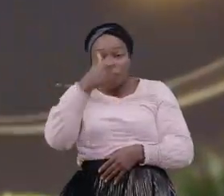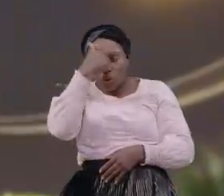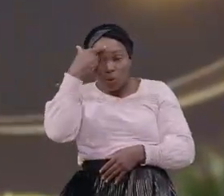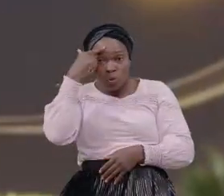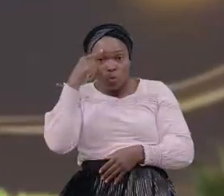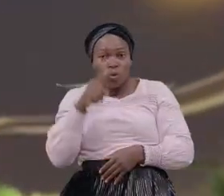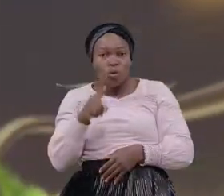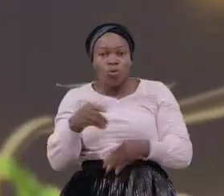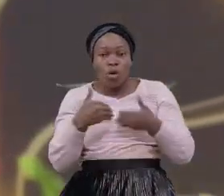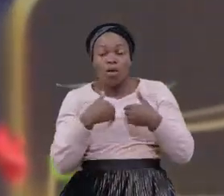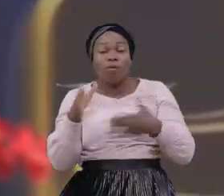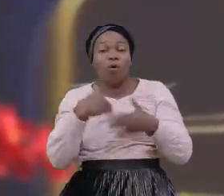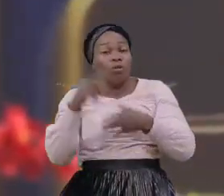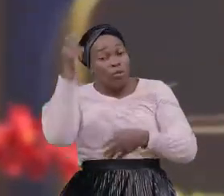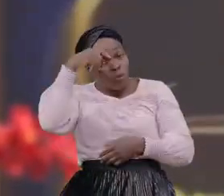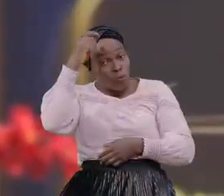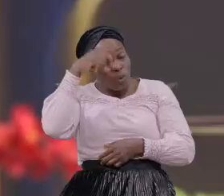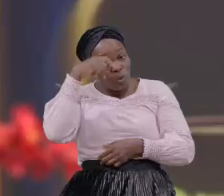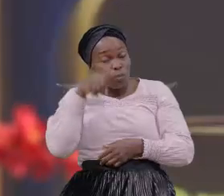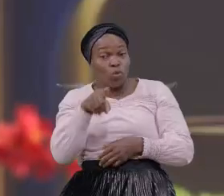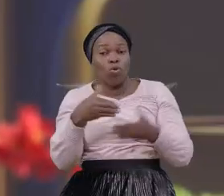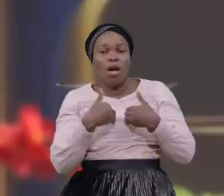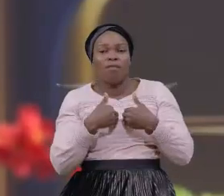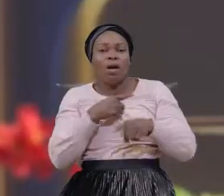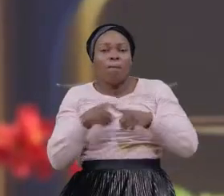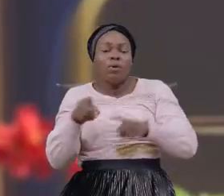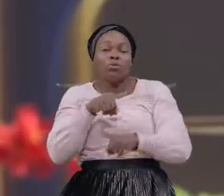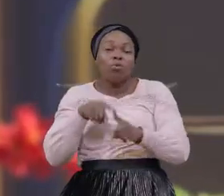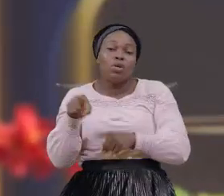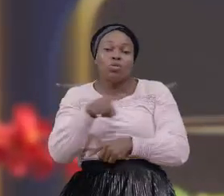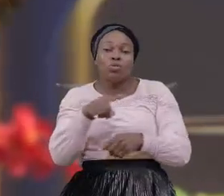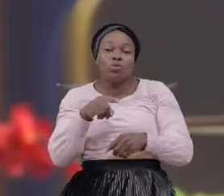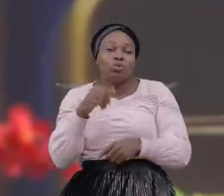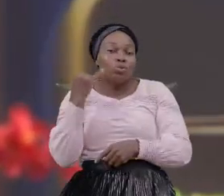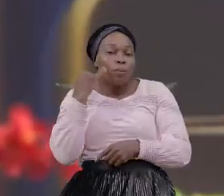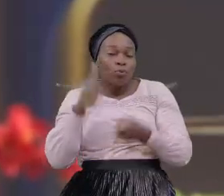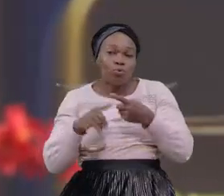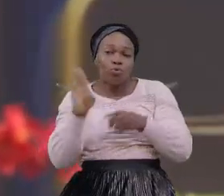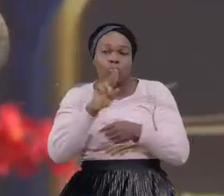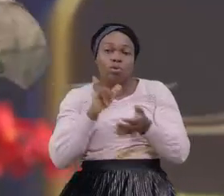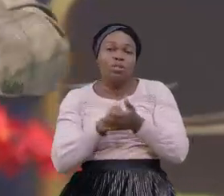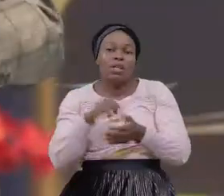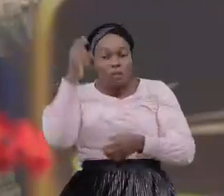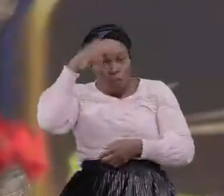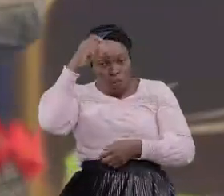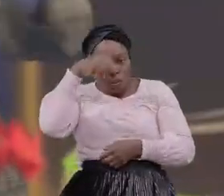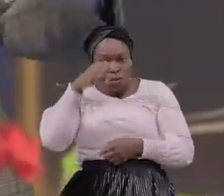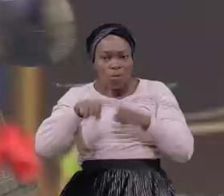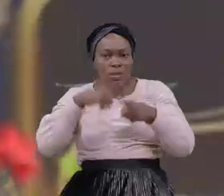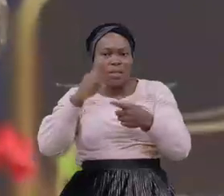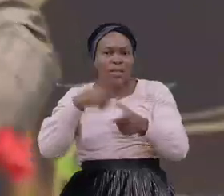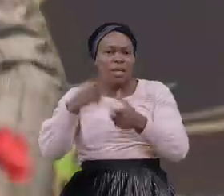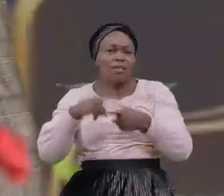when you should use that wisdom for the world in which we live, then you are gone. They say no. So changes are